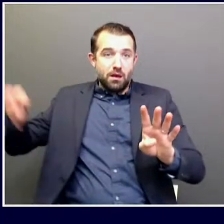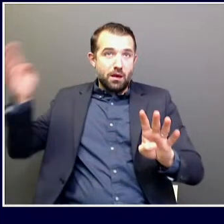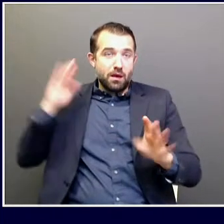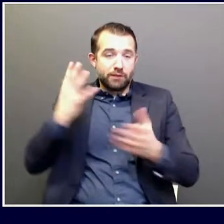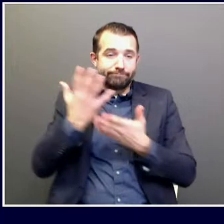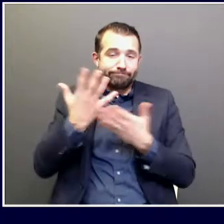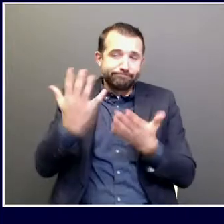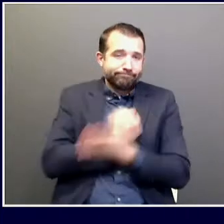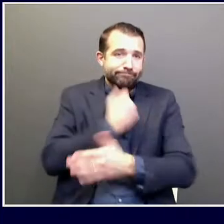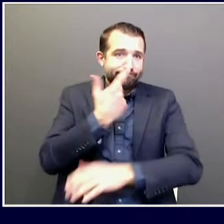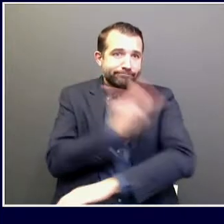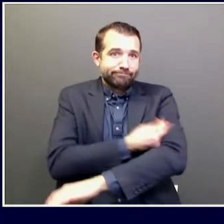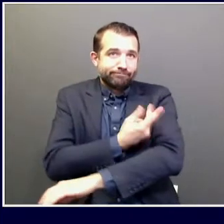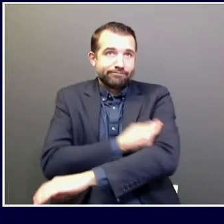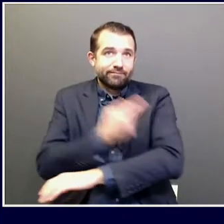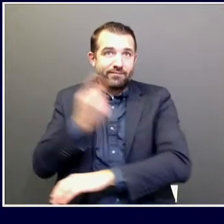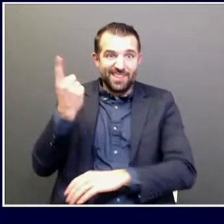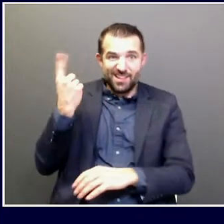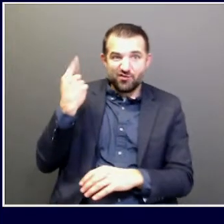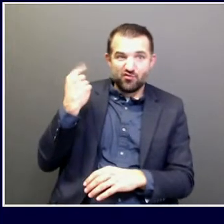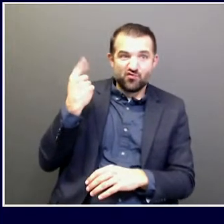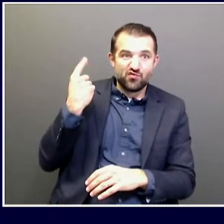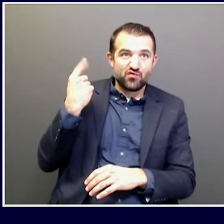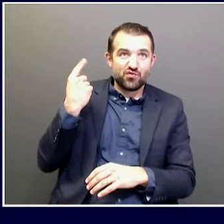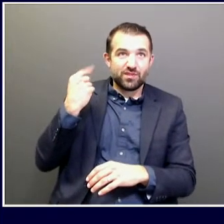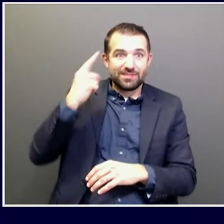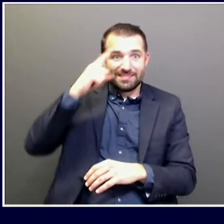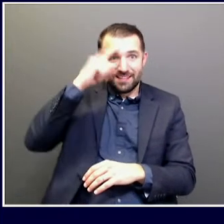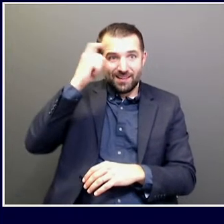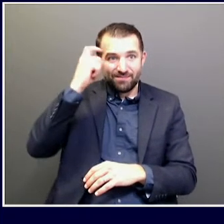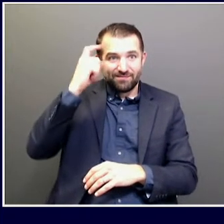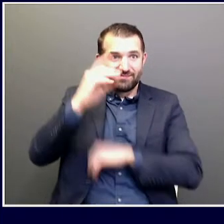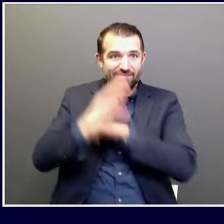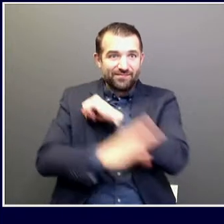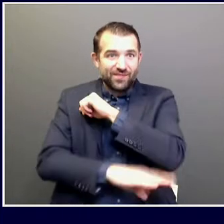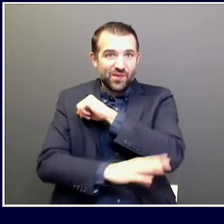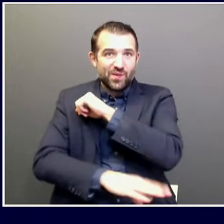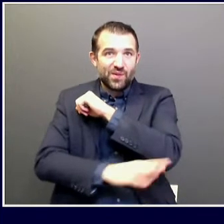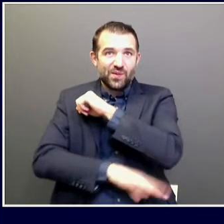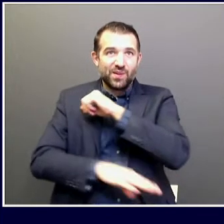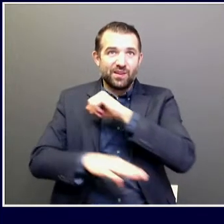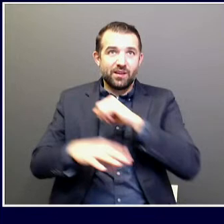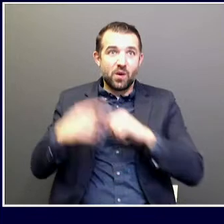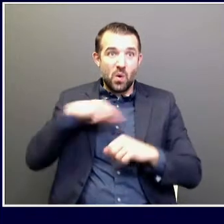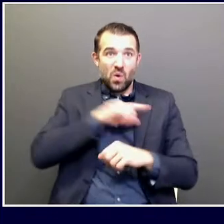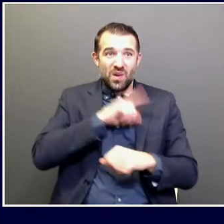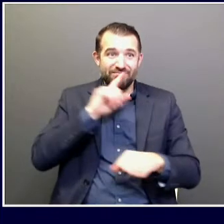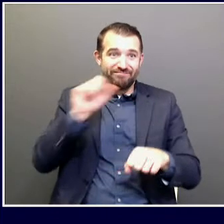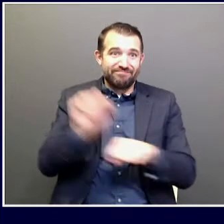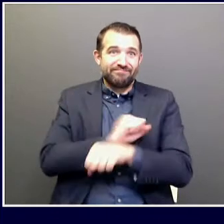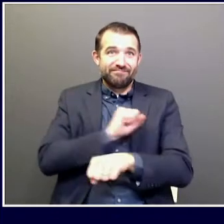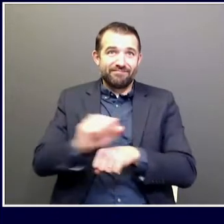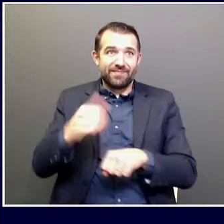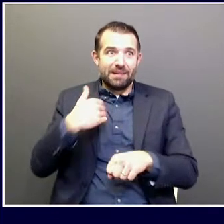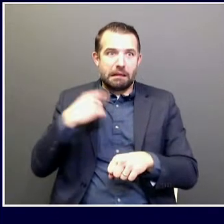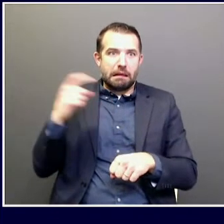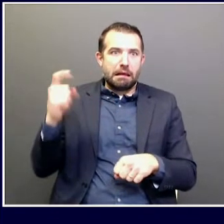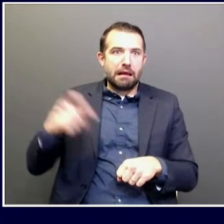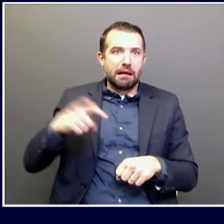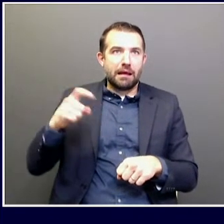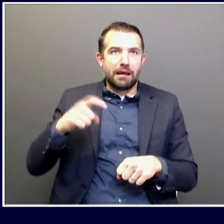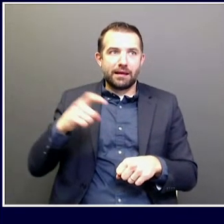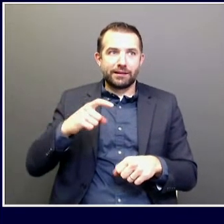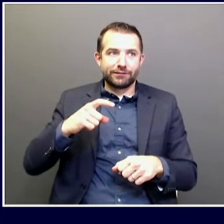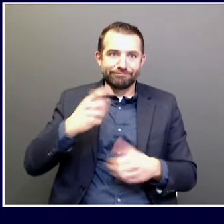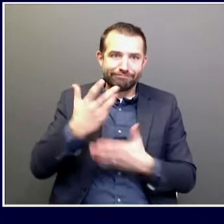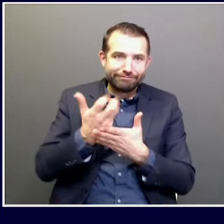year, there was an air of desperation among many communities in Maine. We were very